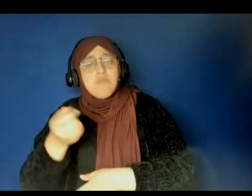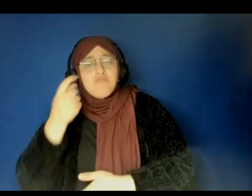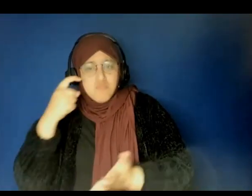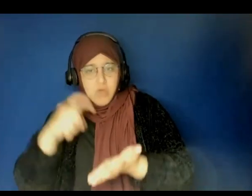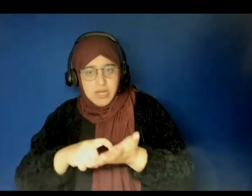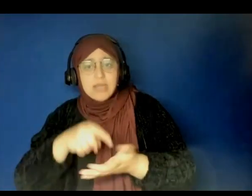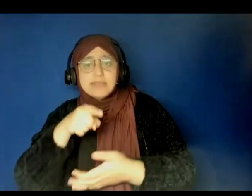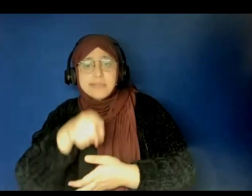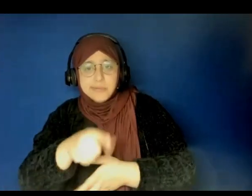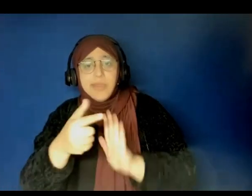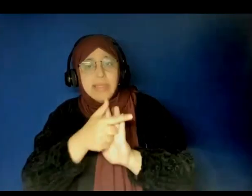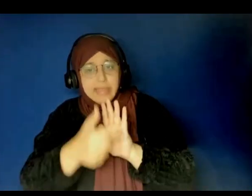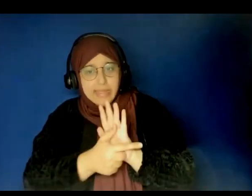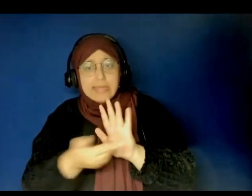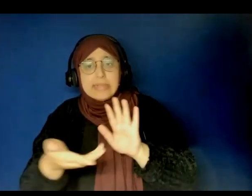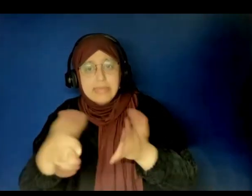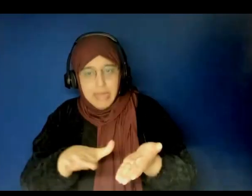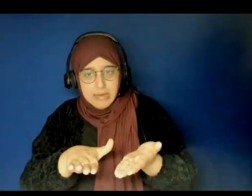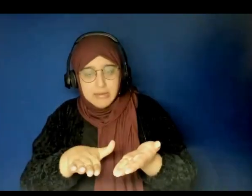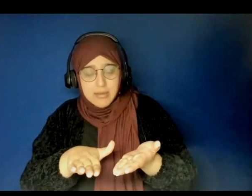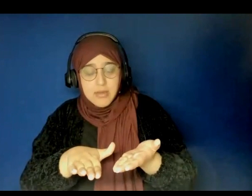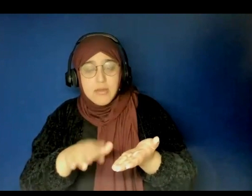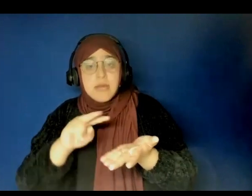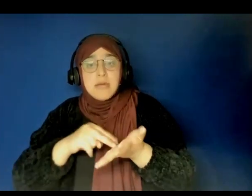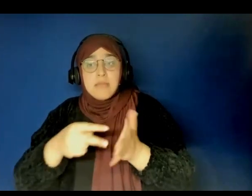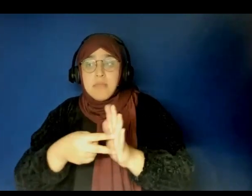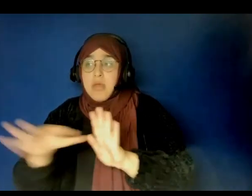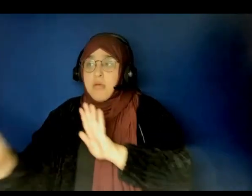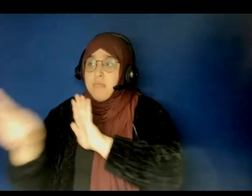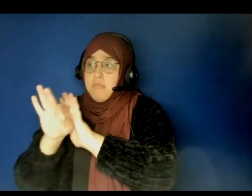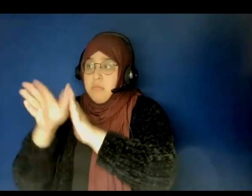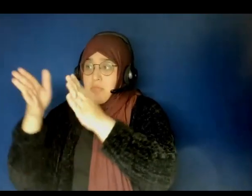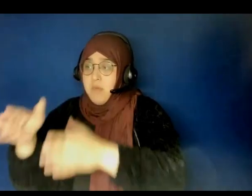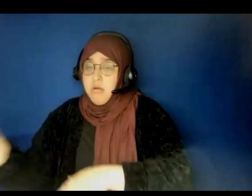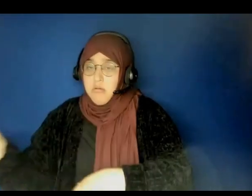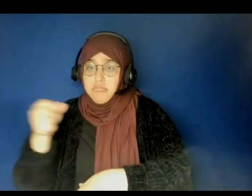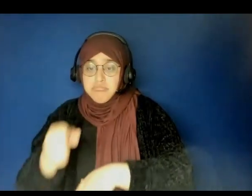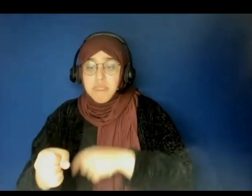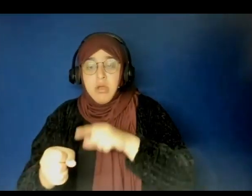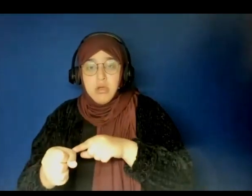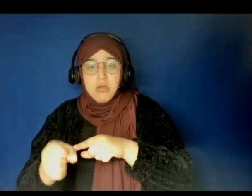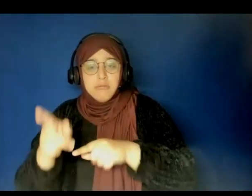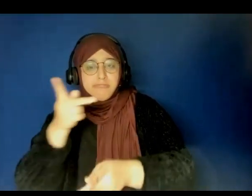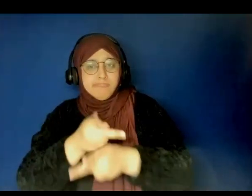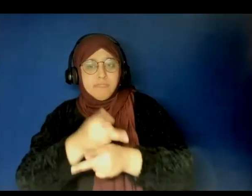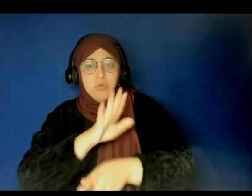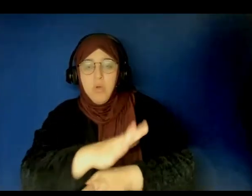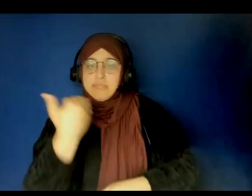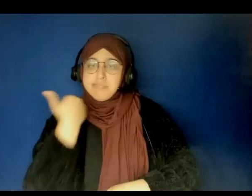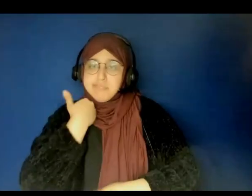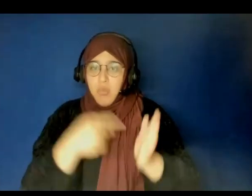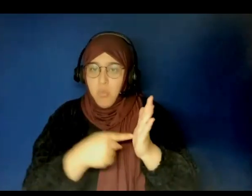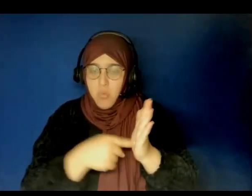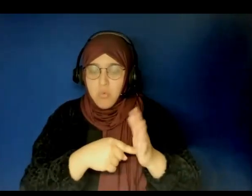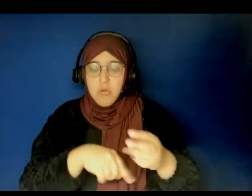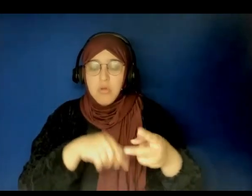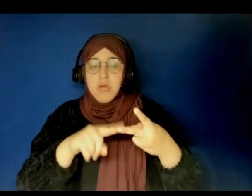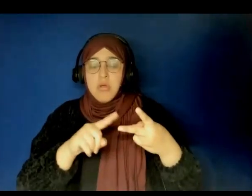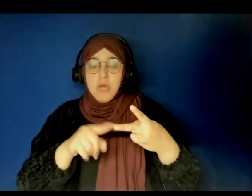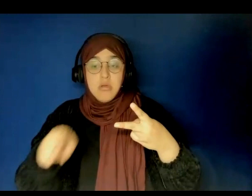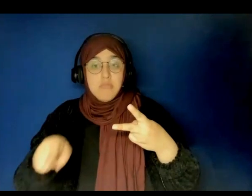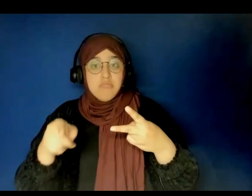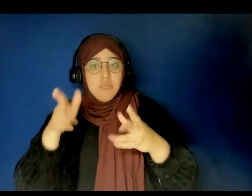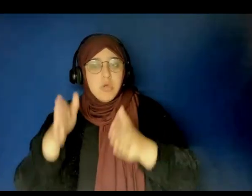you have died. They appoint someone to oversee your debts and someone to oversee the distribution of your